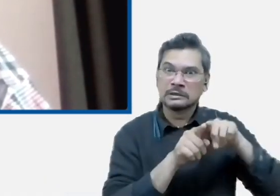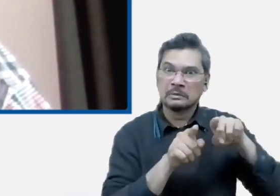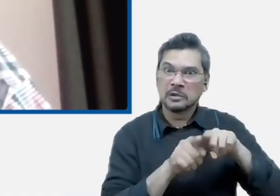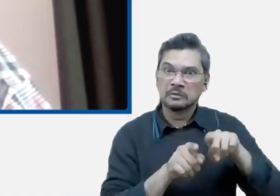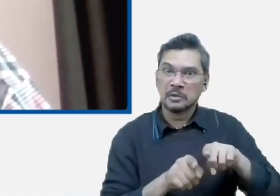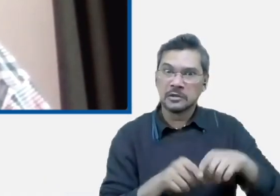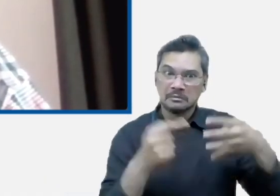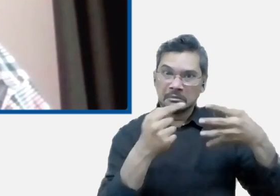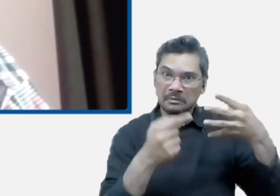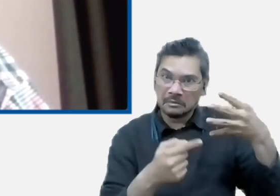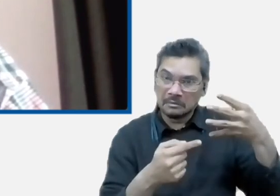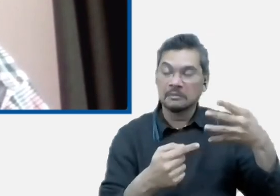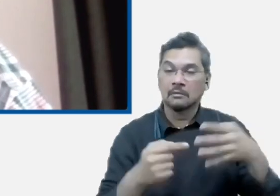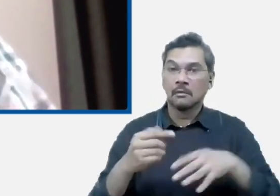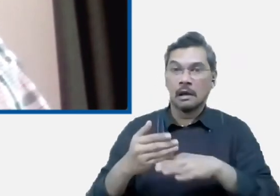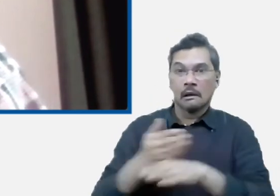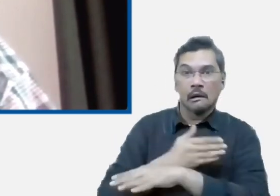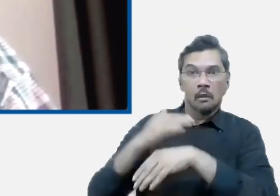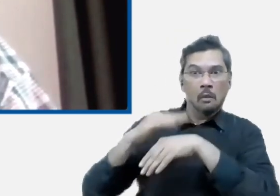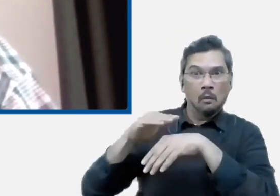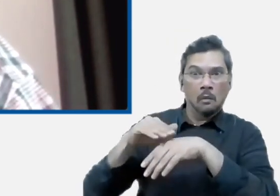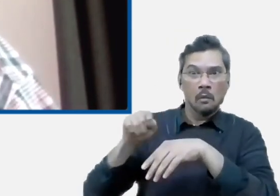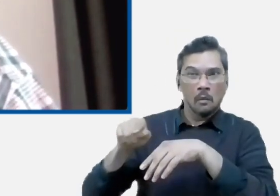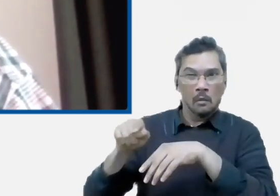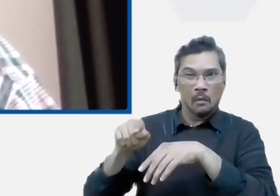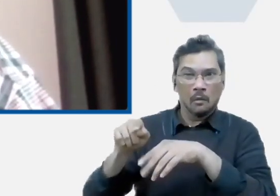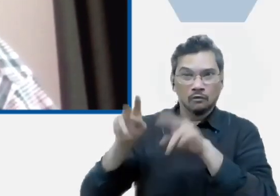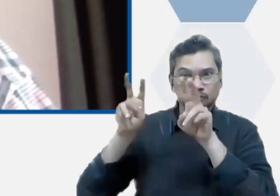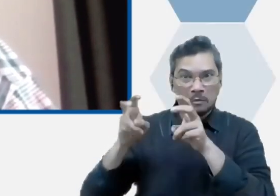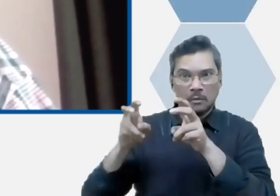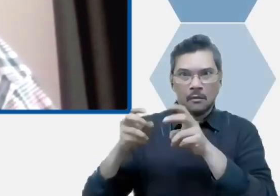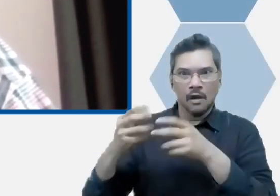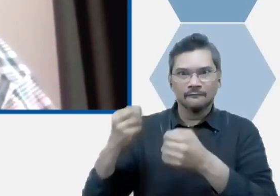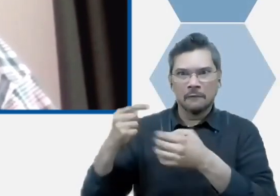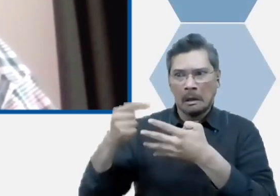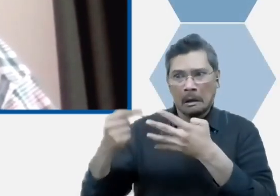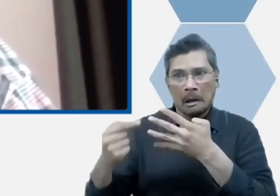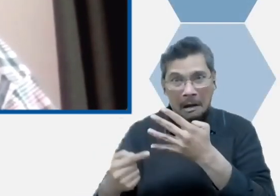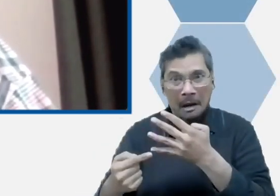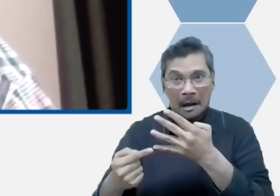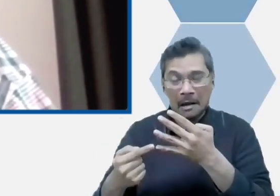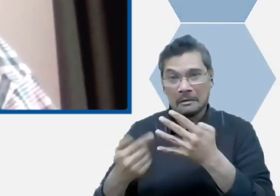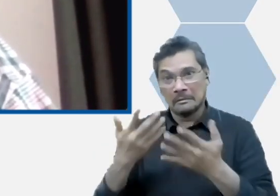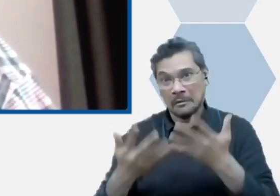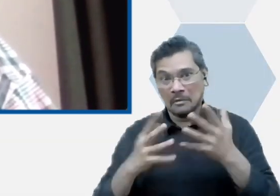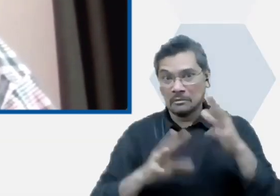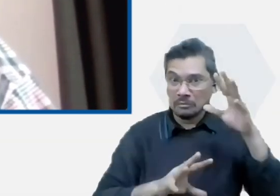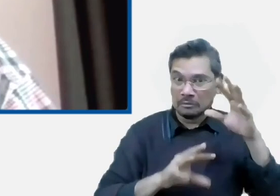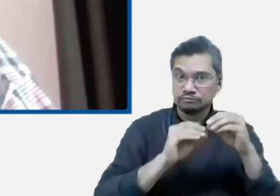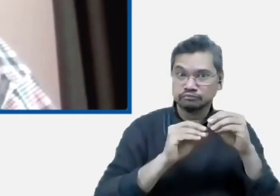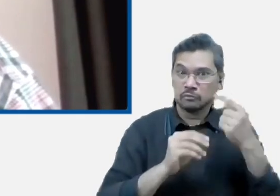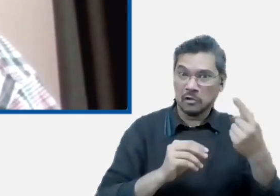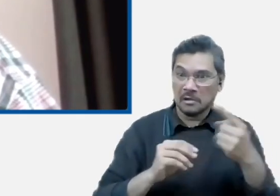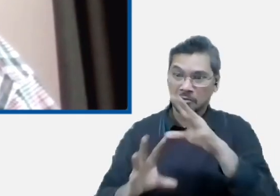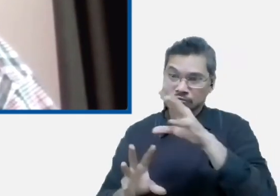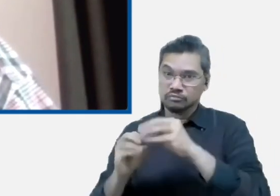you've requested us to see whether we could reduce it to below 9 pages. These are issues that the